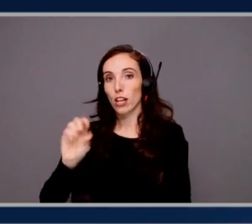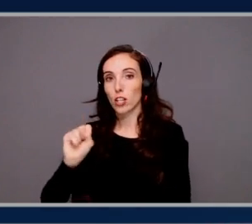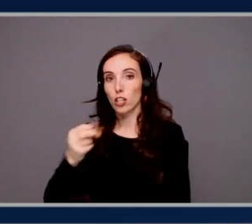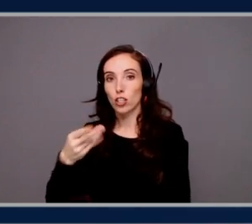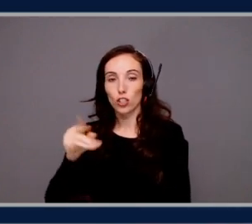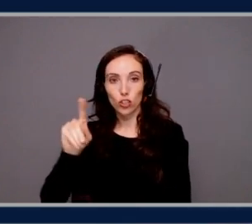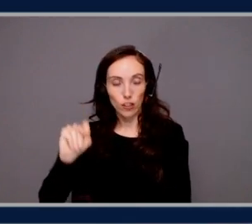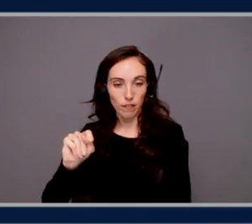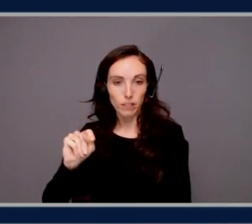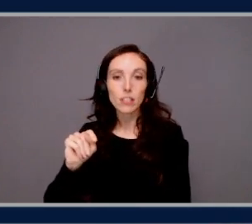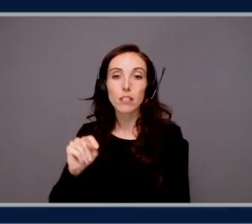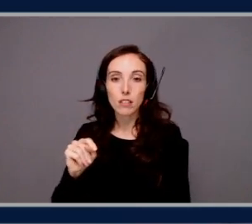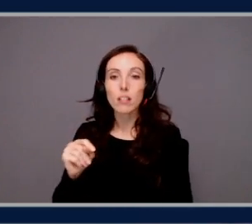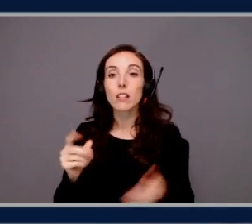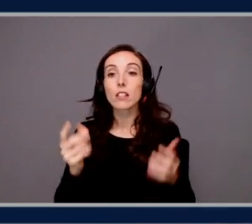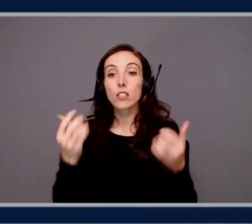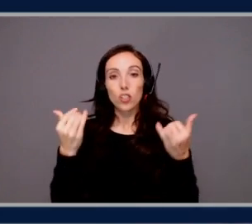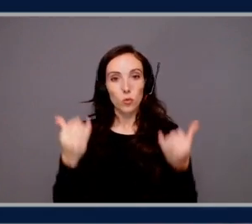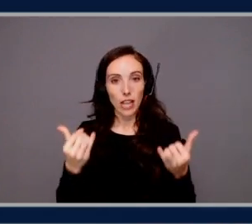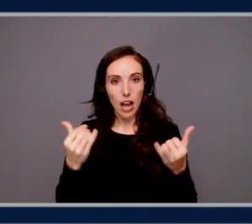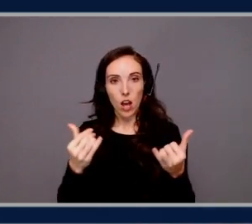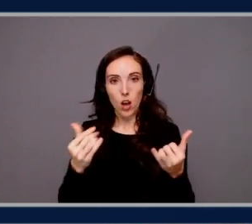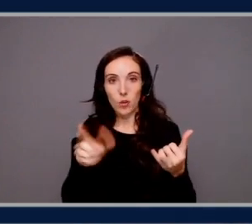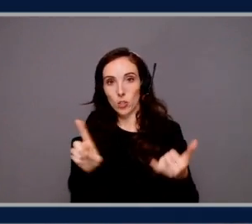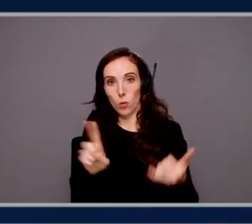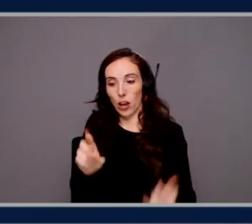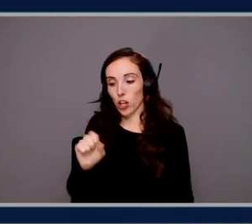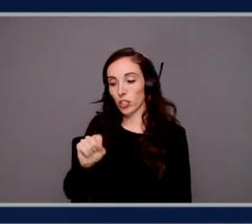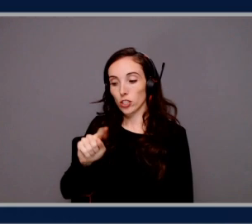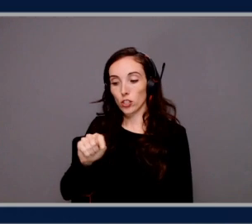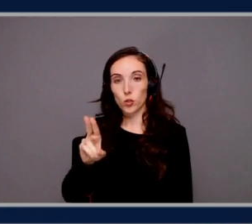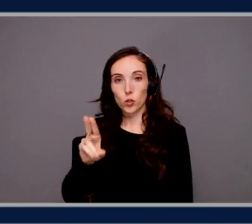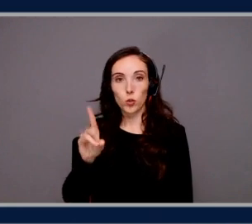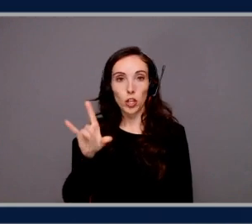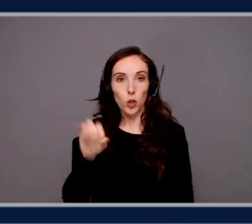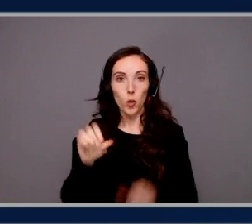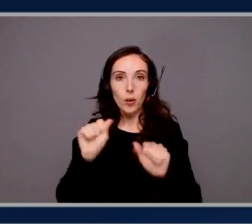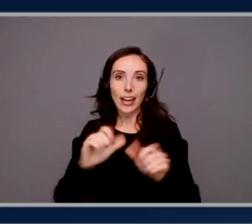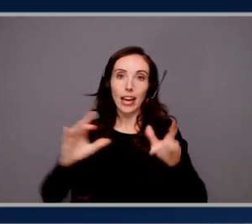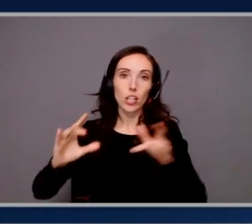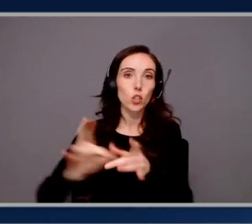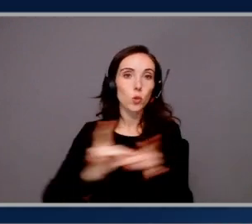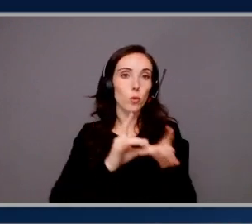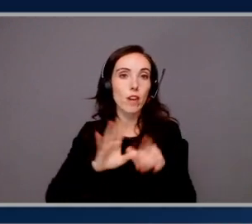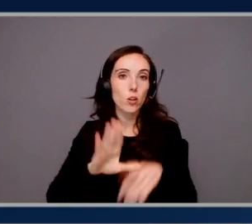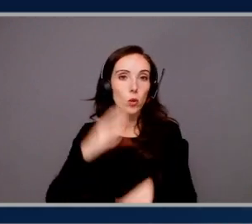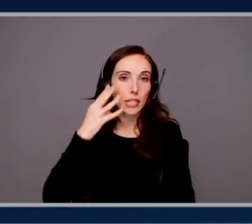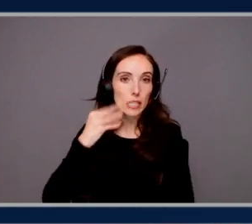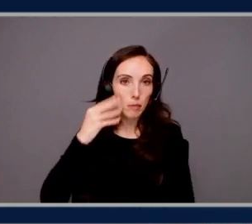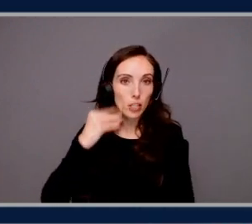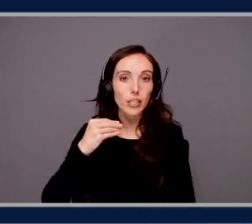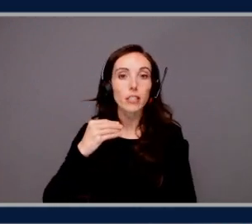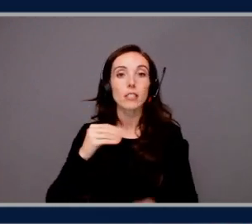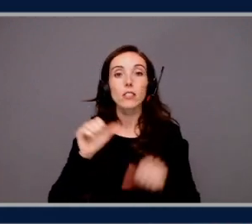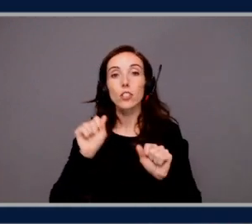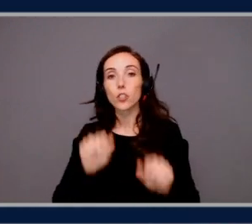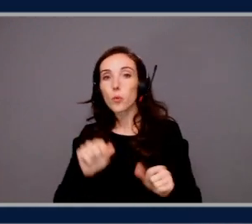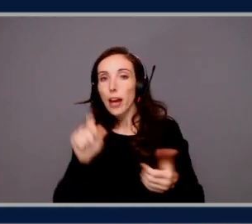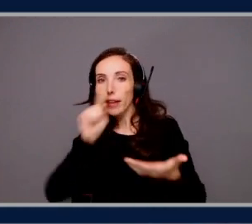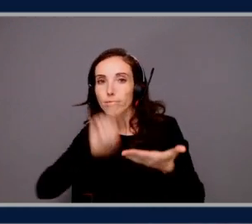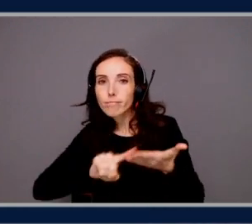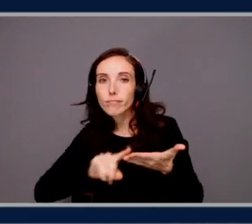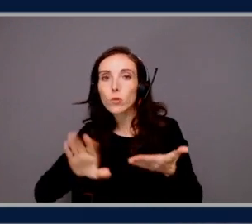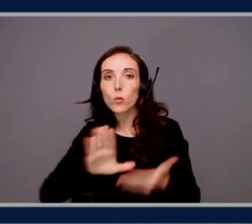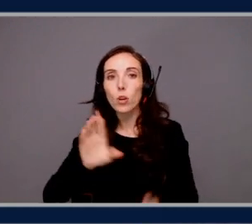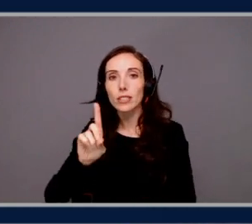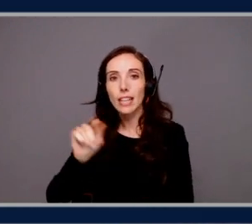So this is where the studio allows you to unify your experience. You can discover your data, look at through the